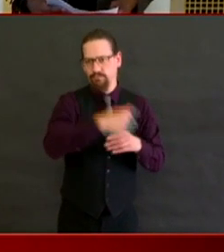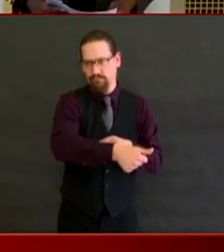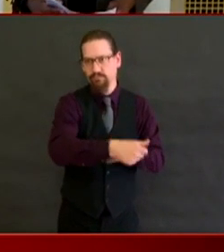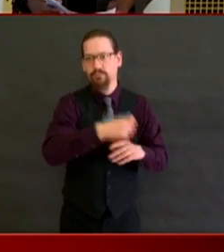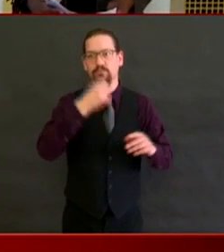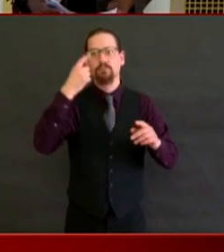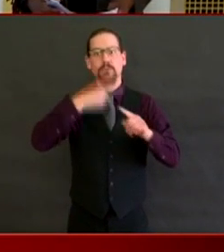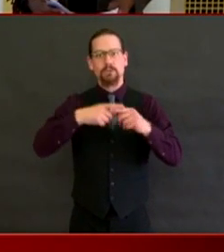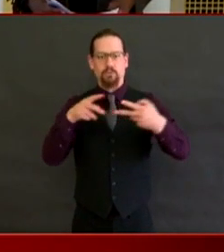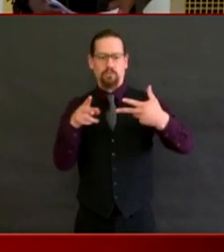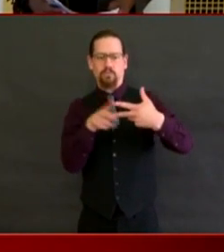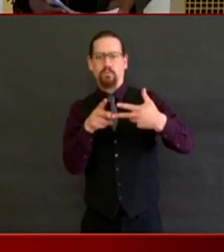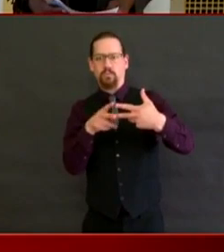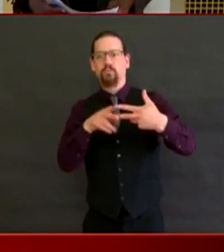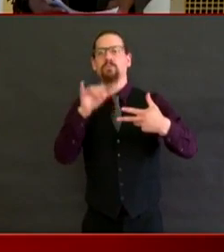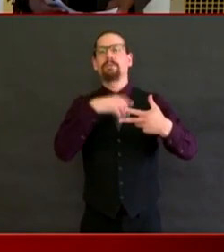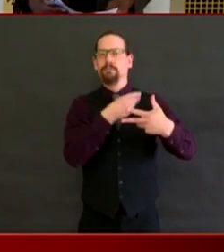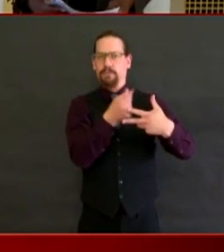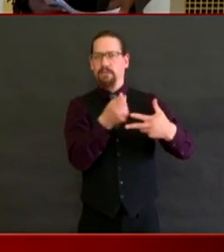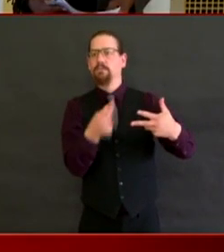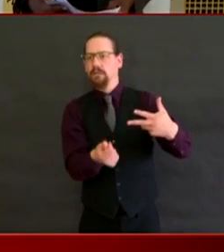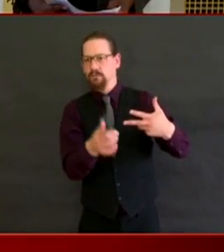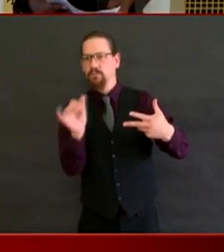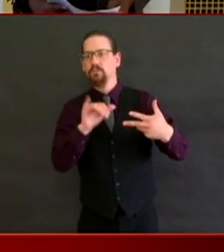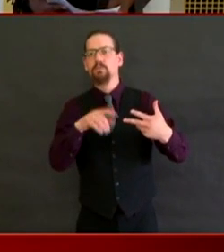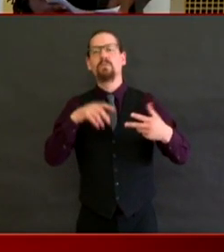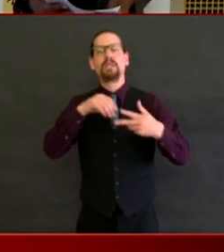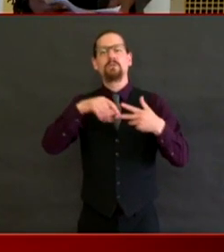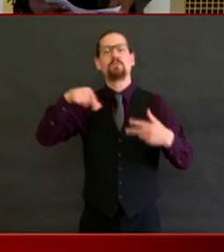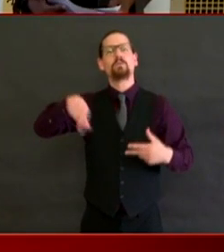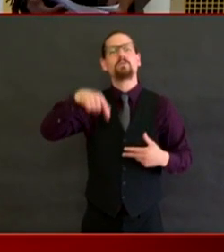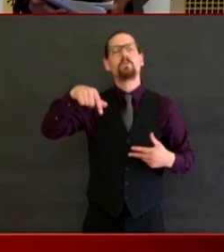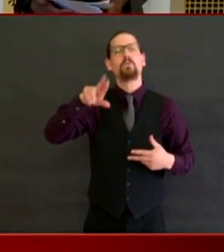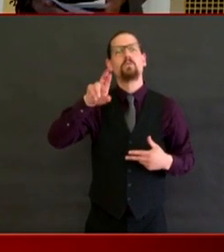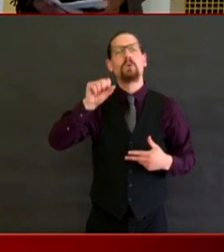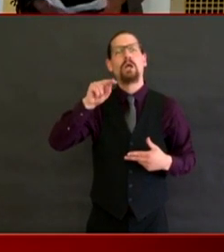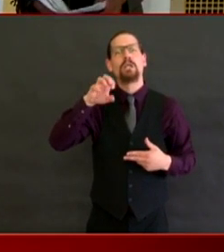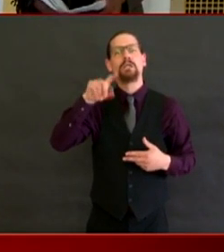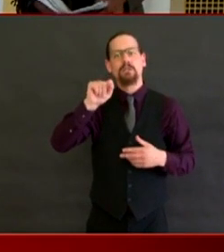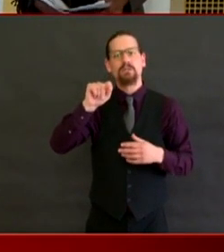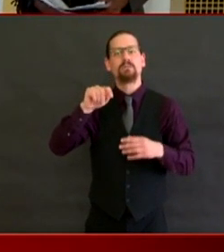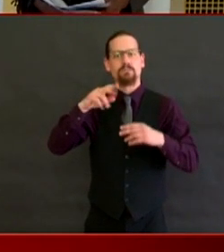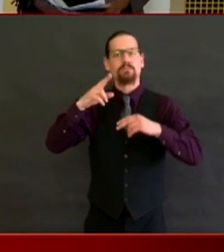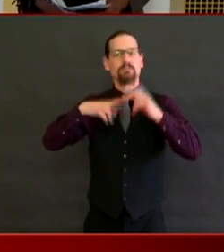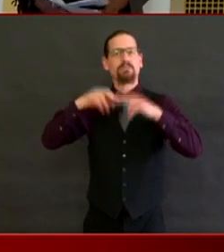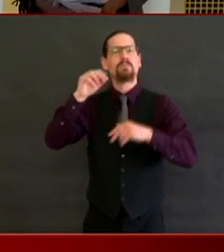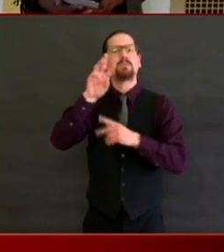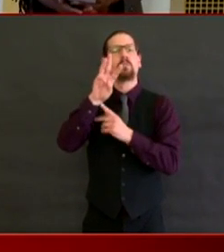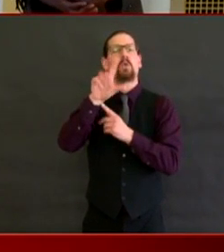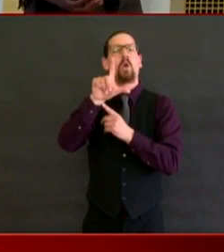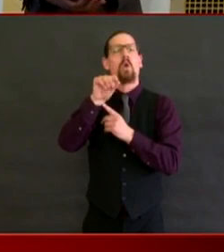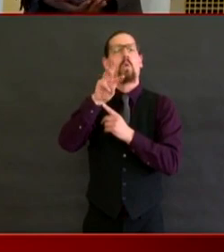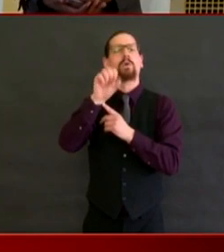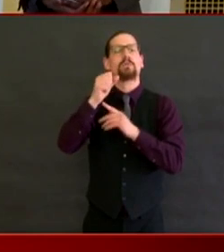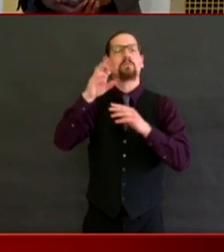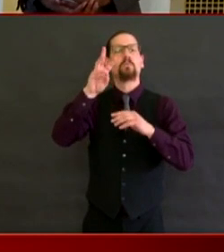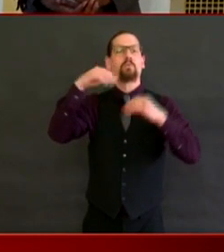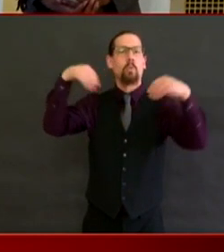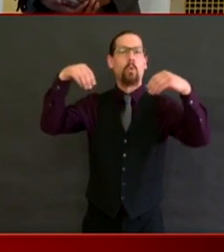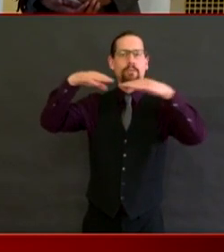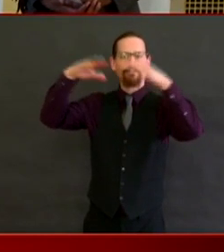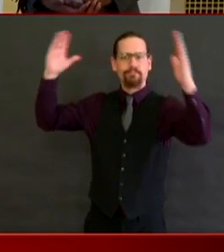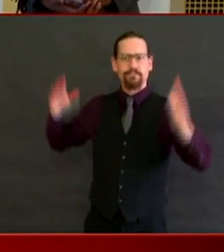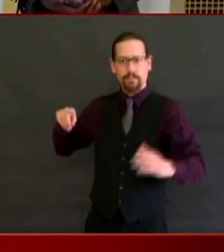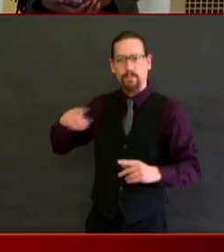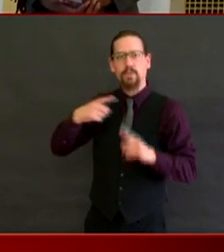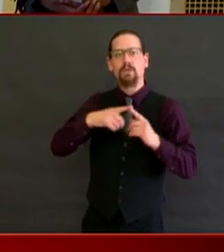participation of the Quonset Development Corporation, which is a part of the Lowe's site, the landlord for the Citizens Facility, and the Convention Center Authority, so